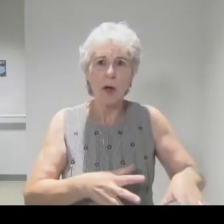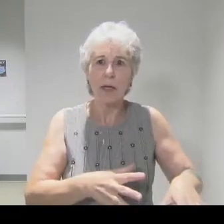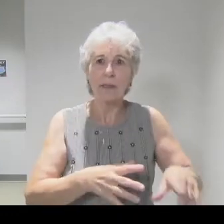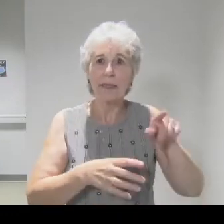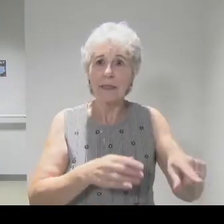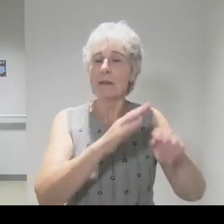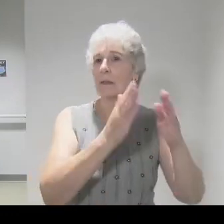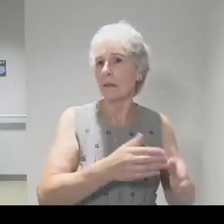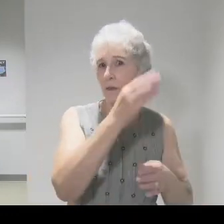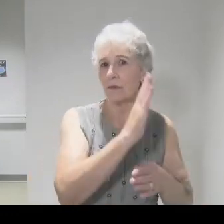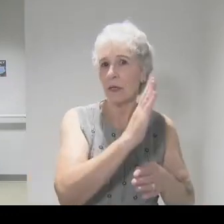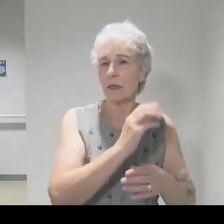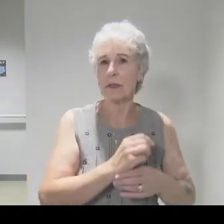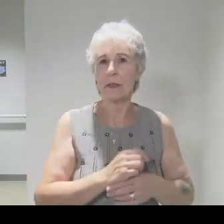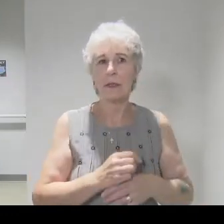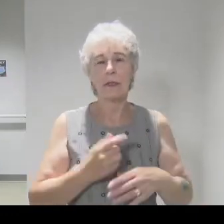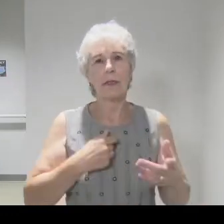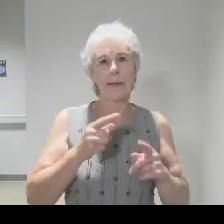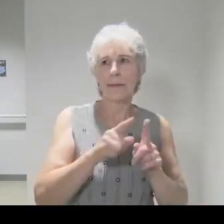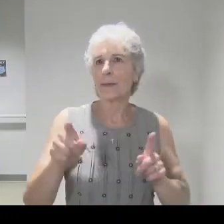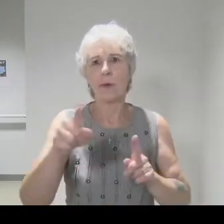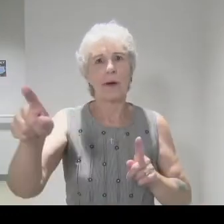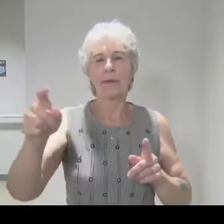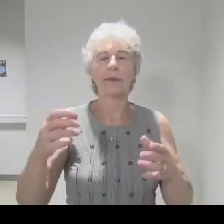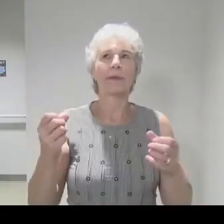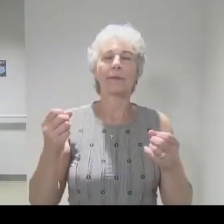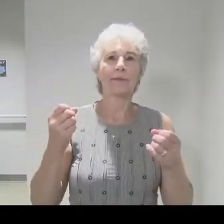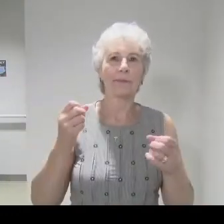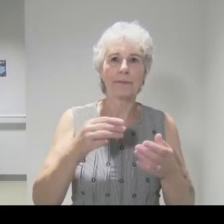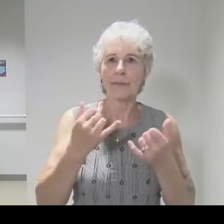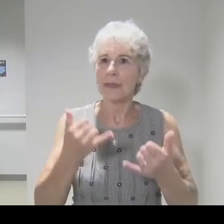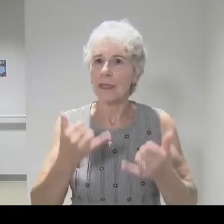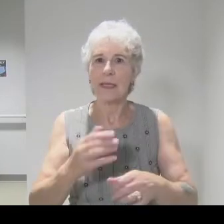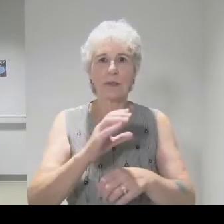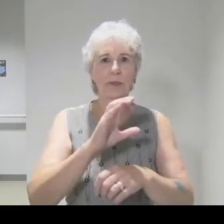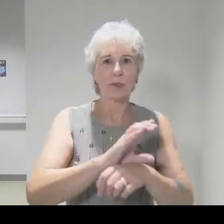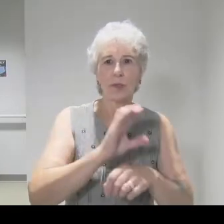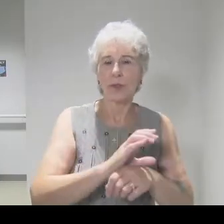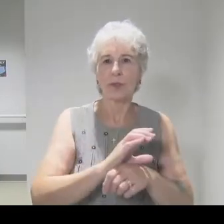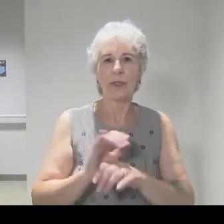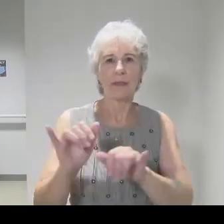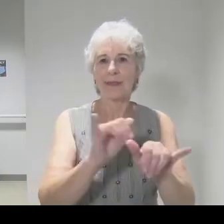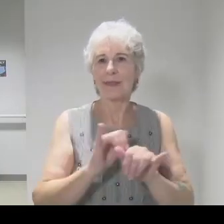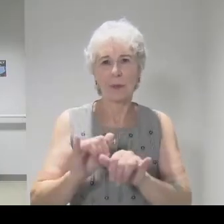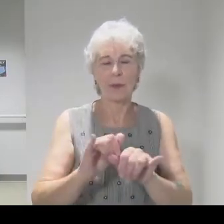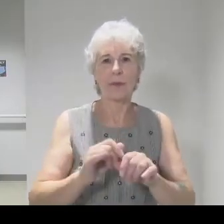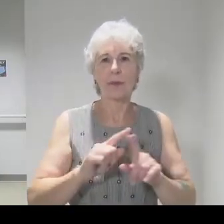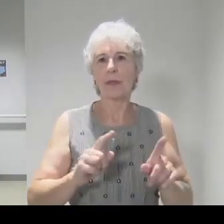of God. I could get off into a tangent about the modern church in that regard, but that's a sermon unto